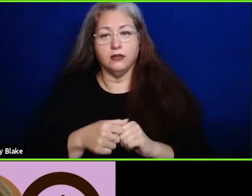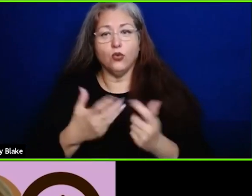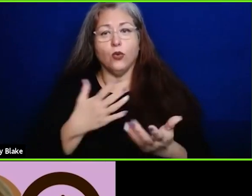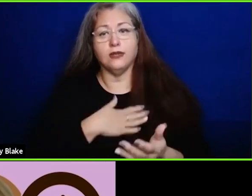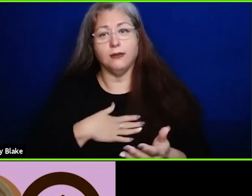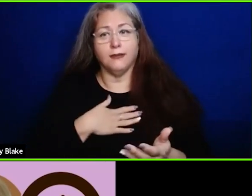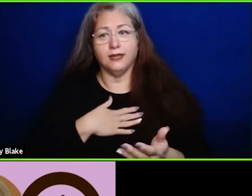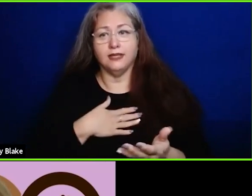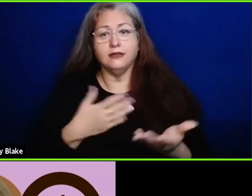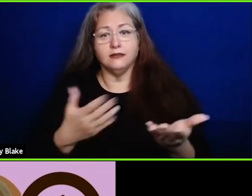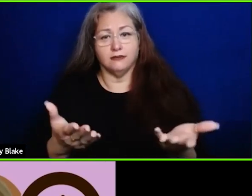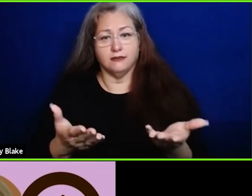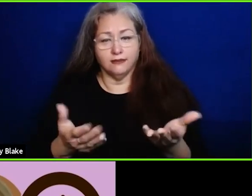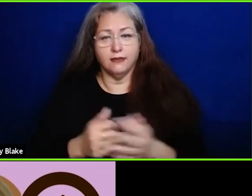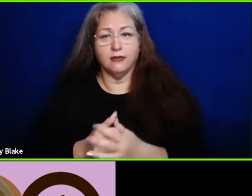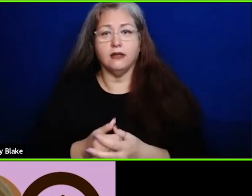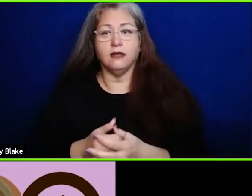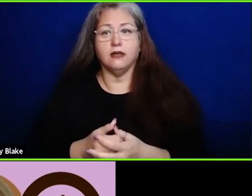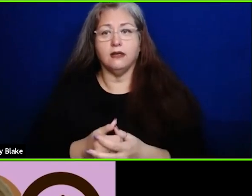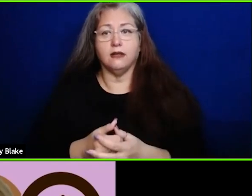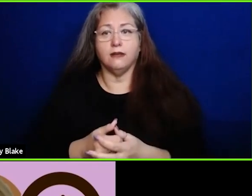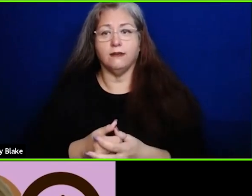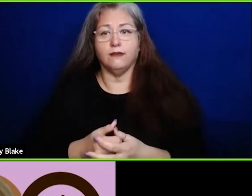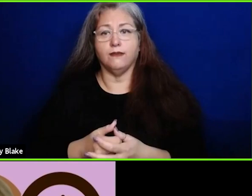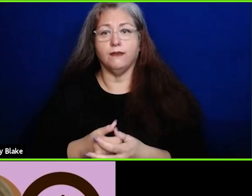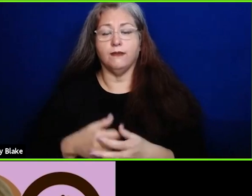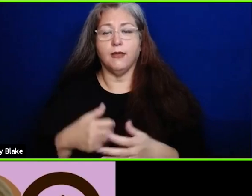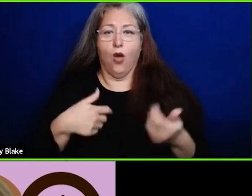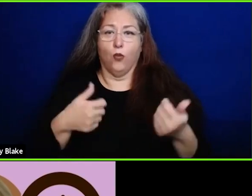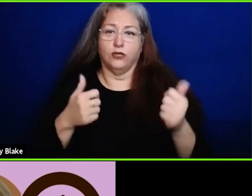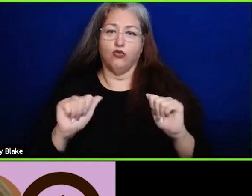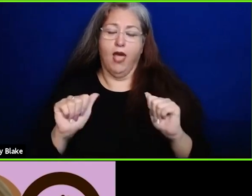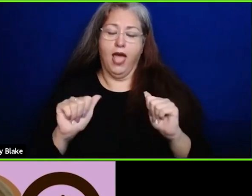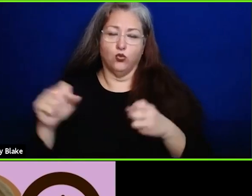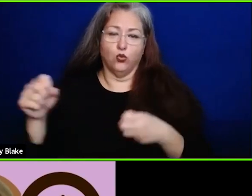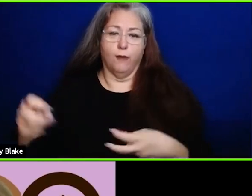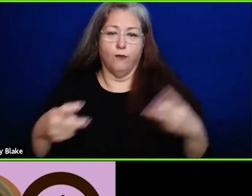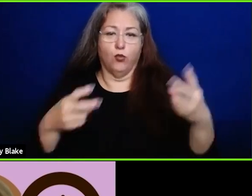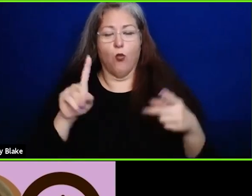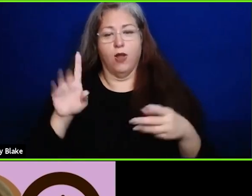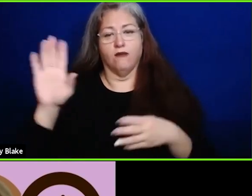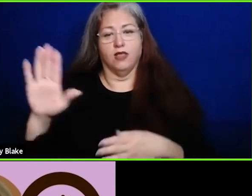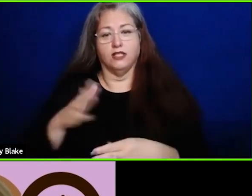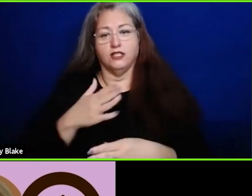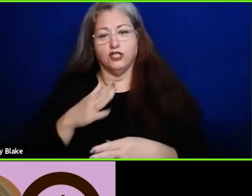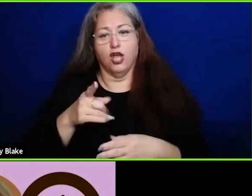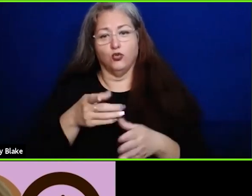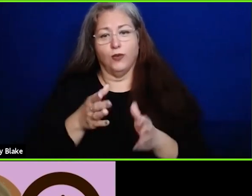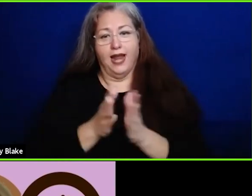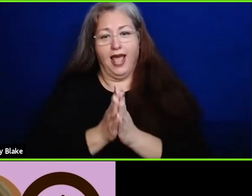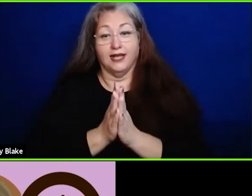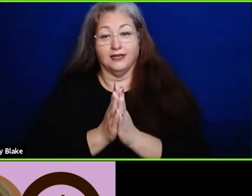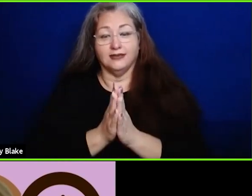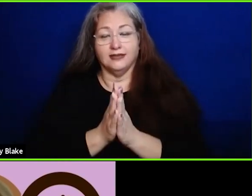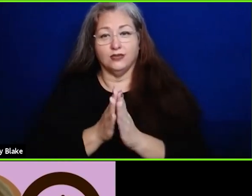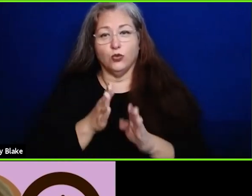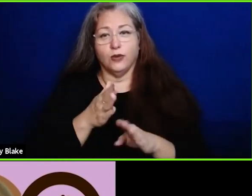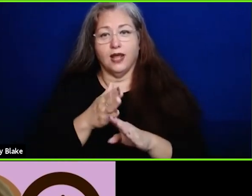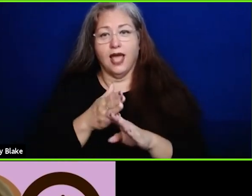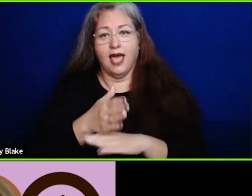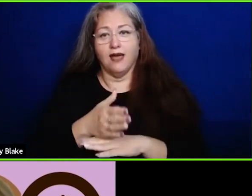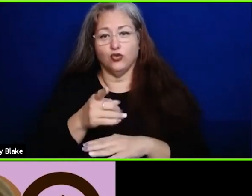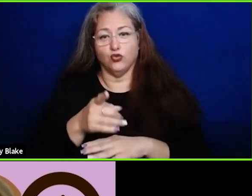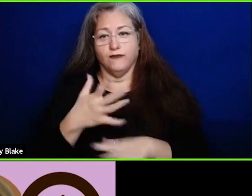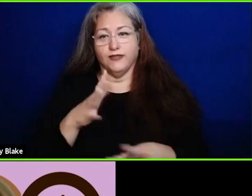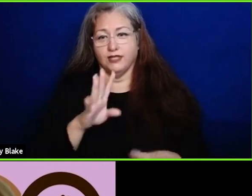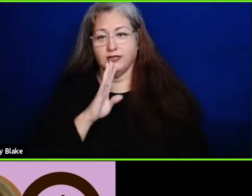do, and I will try to pull up one of the songs that you asked for after you